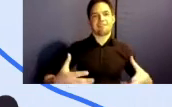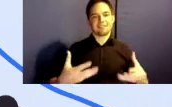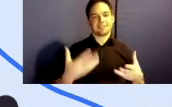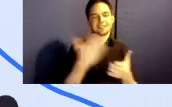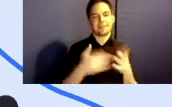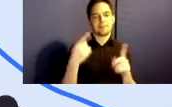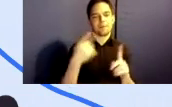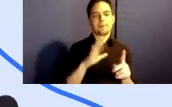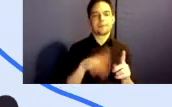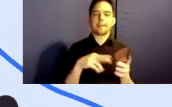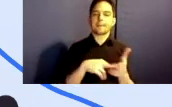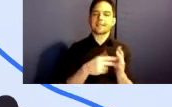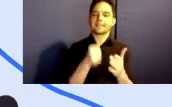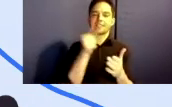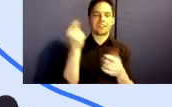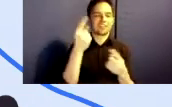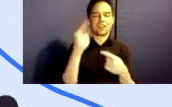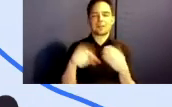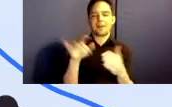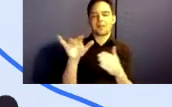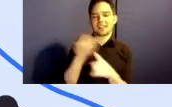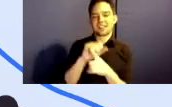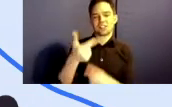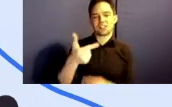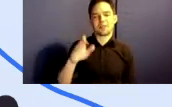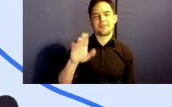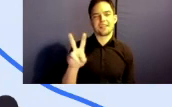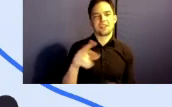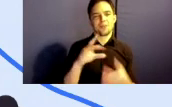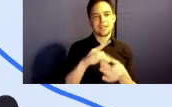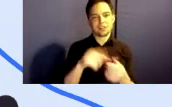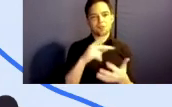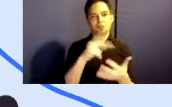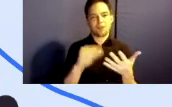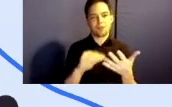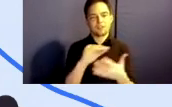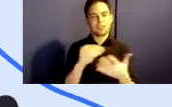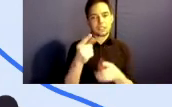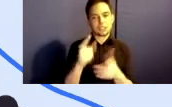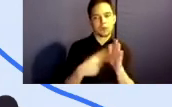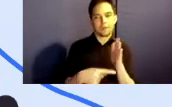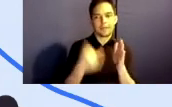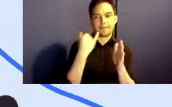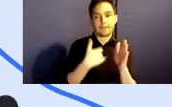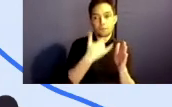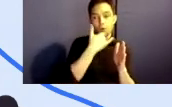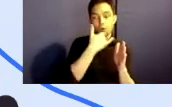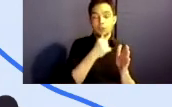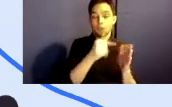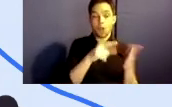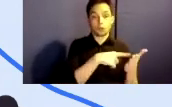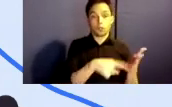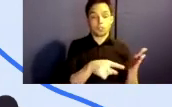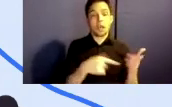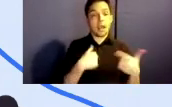it hasn't been thought about in terms of this prioritization. And please do correct me if I'm wrong, and this is not a criticism because